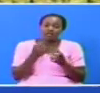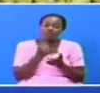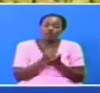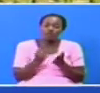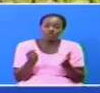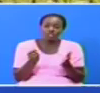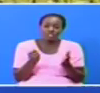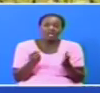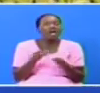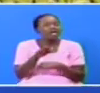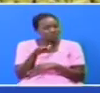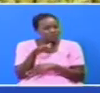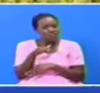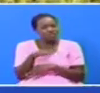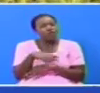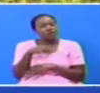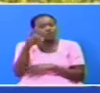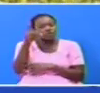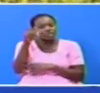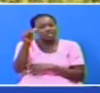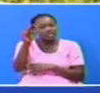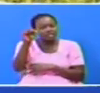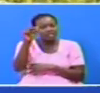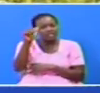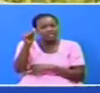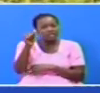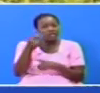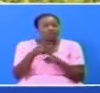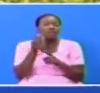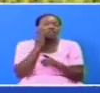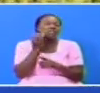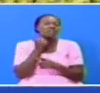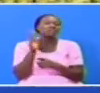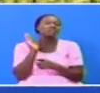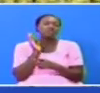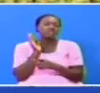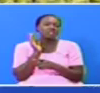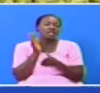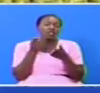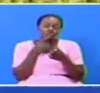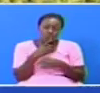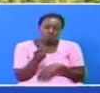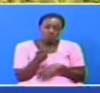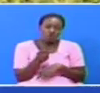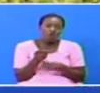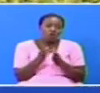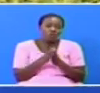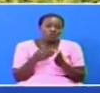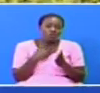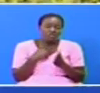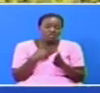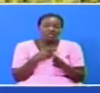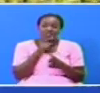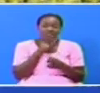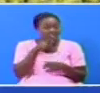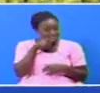requested that you go for a DNA, and the mother refused to have the DNA done. So with me, I am not the father